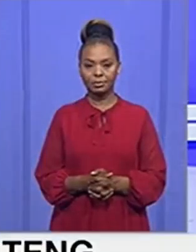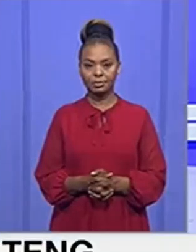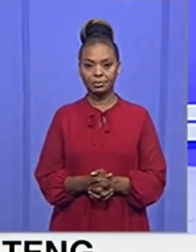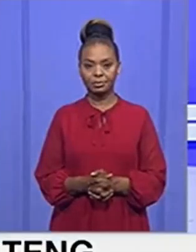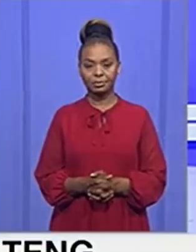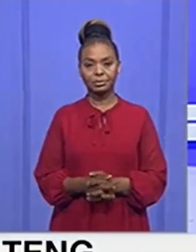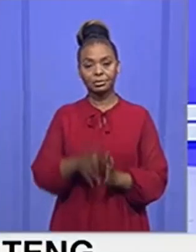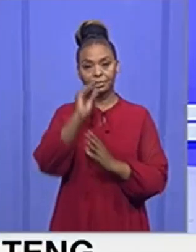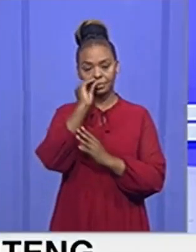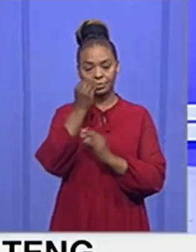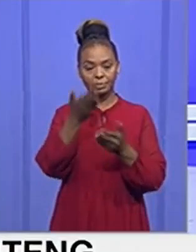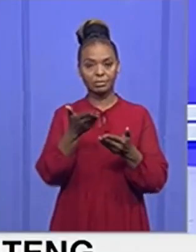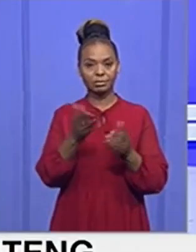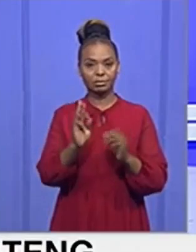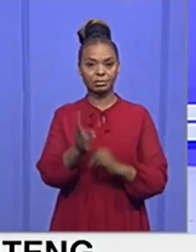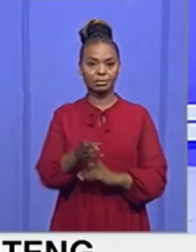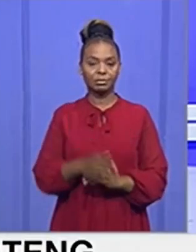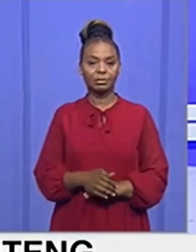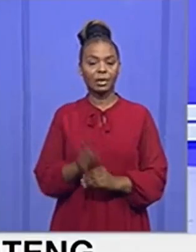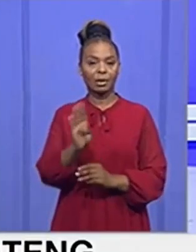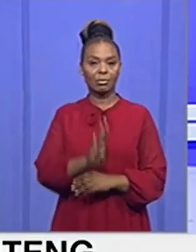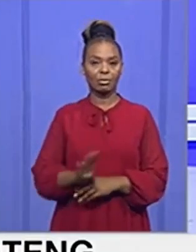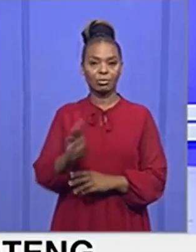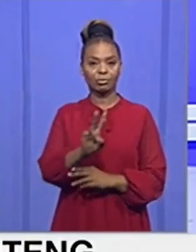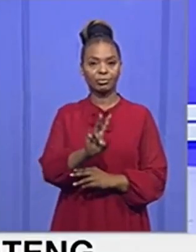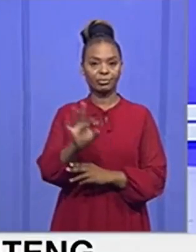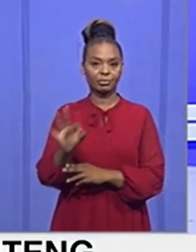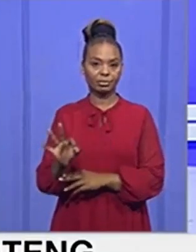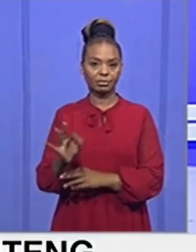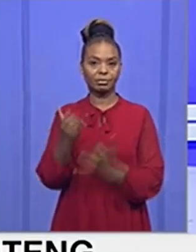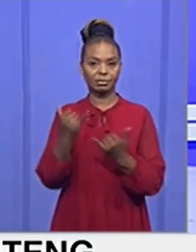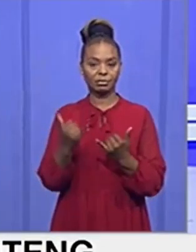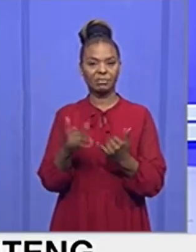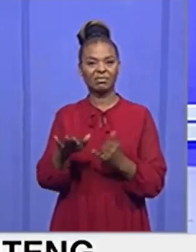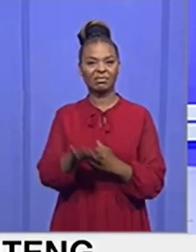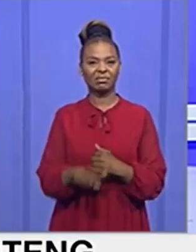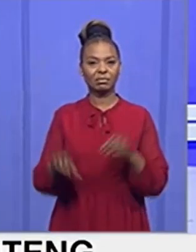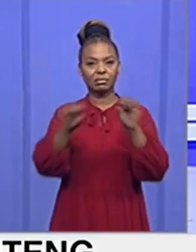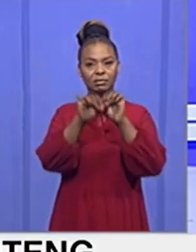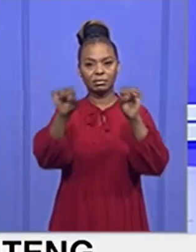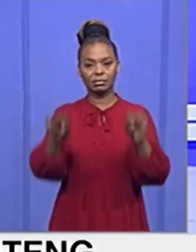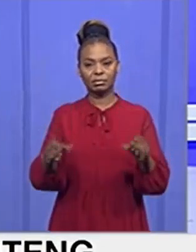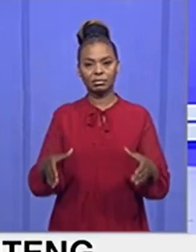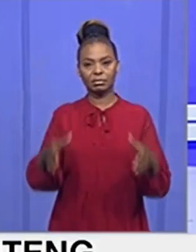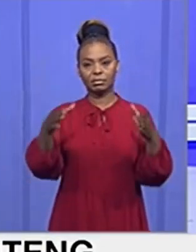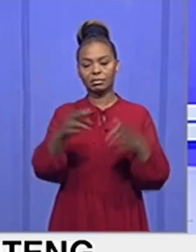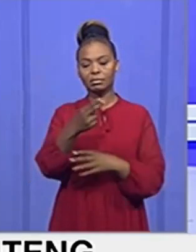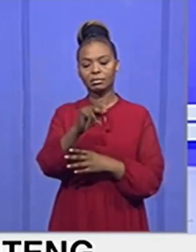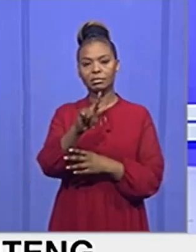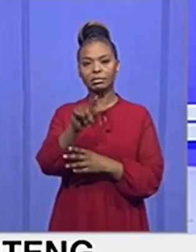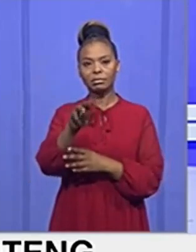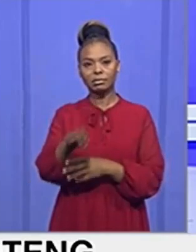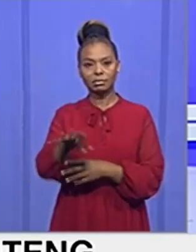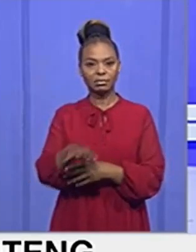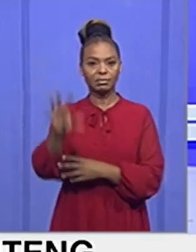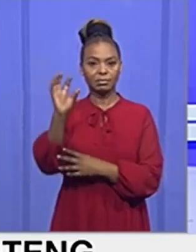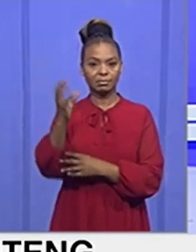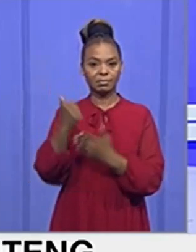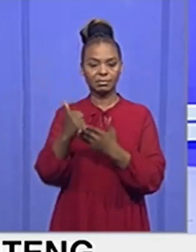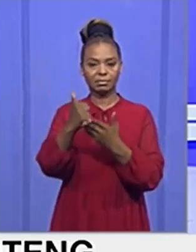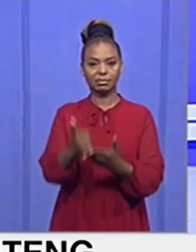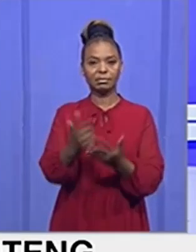Mui re boela go amohela matsete diranta tse dibilione tse 20 a metse miraro polanteng ya heli ya mo Machabeng Free State a tlo thusa go